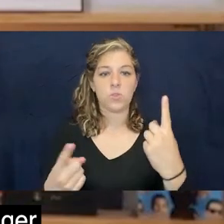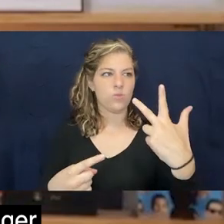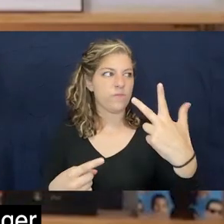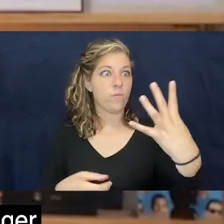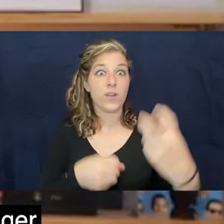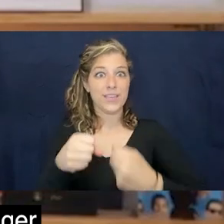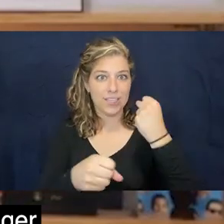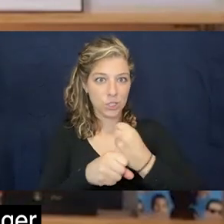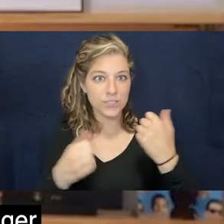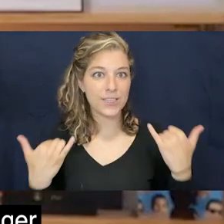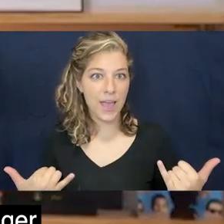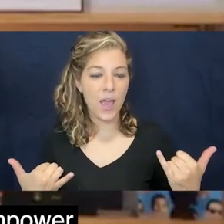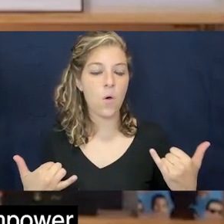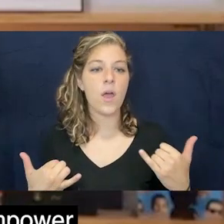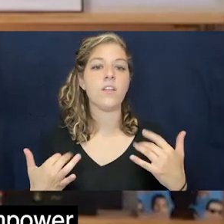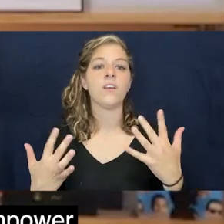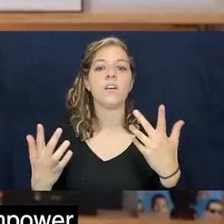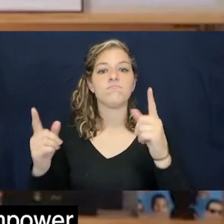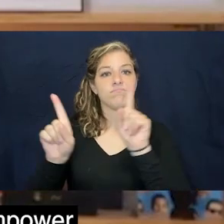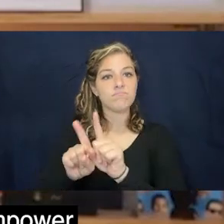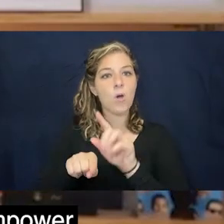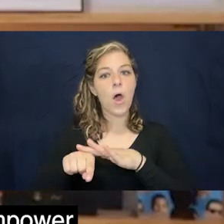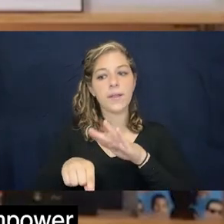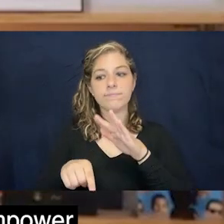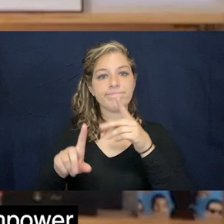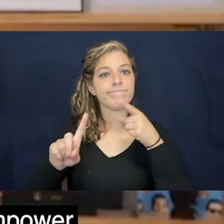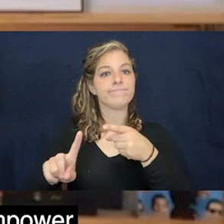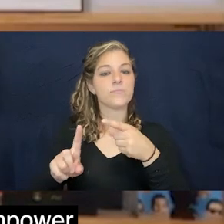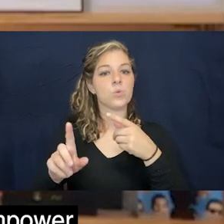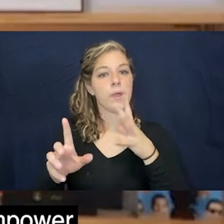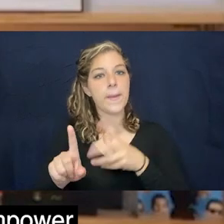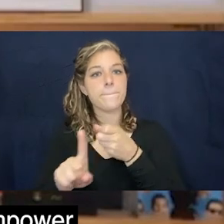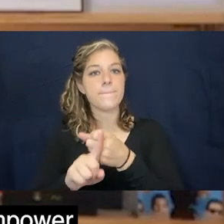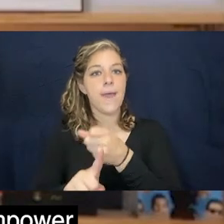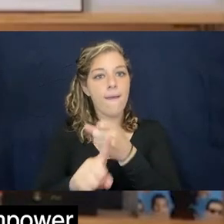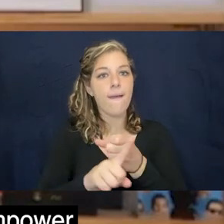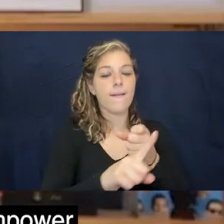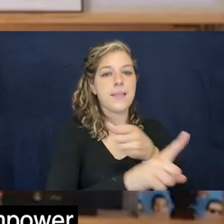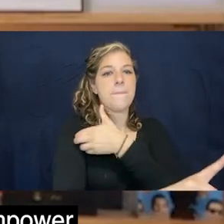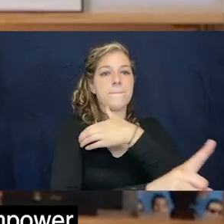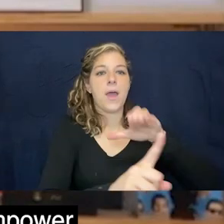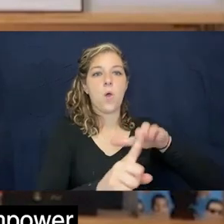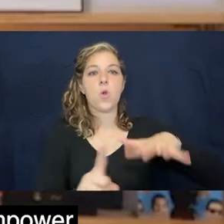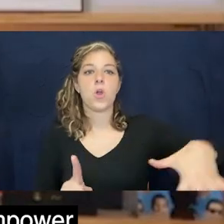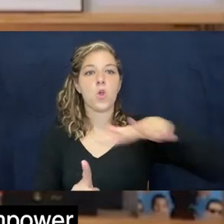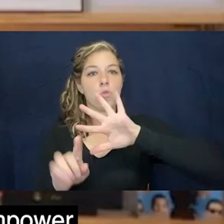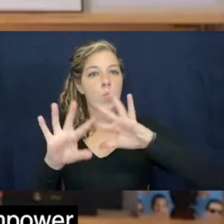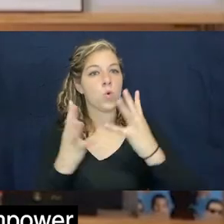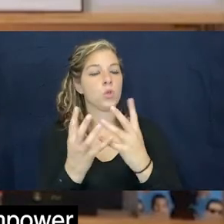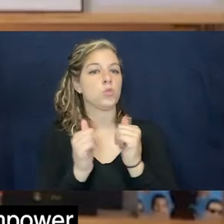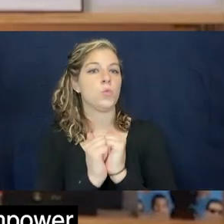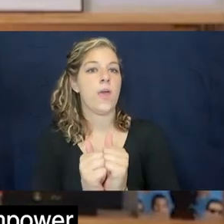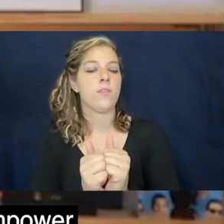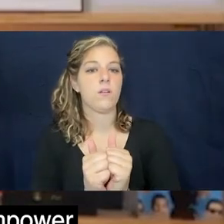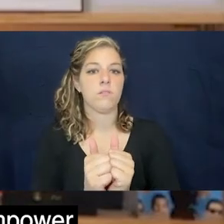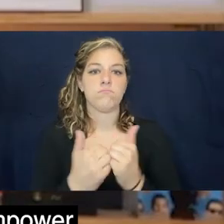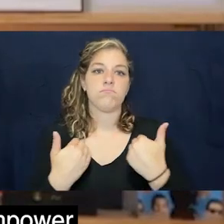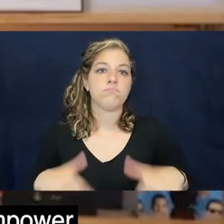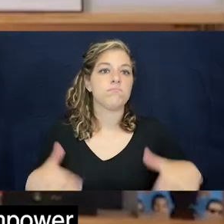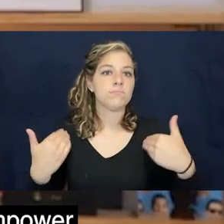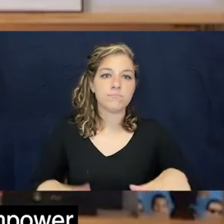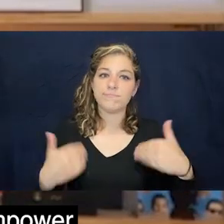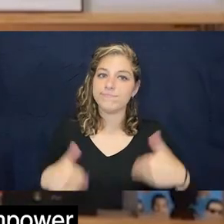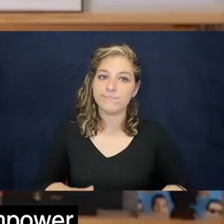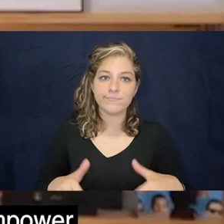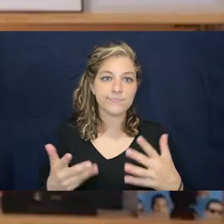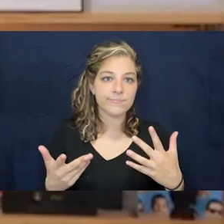last 3 or 4 years now, and getting to be on this mission to impact and empower the world together has been one